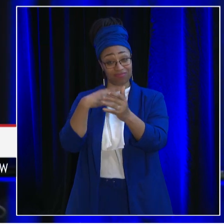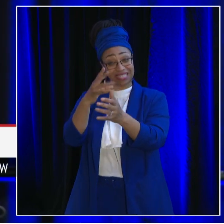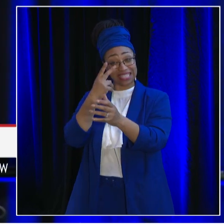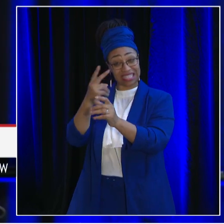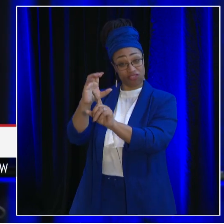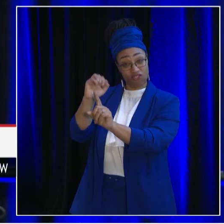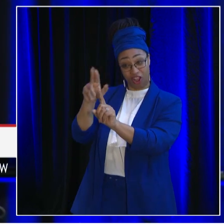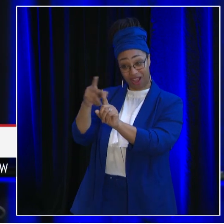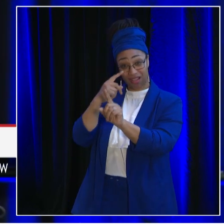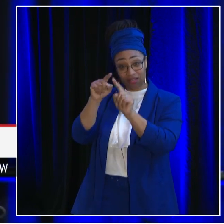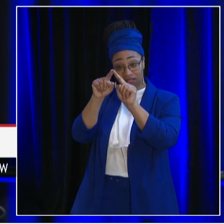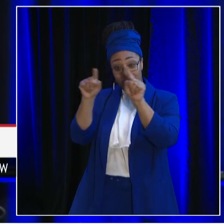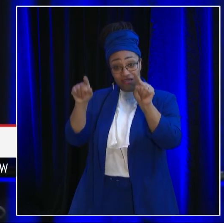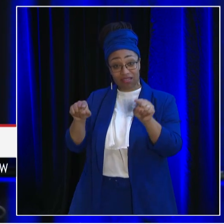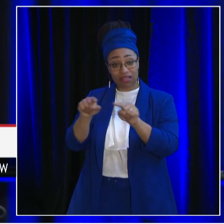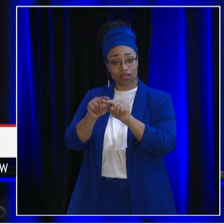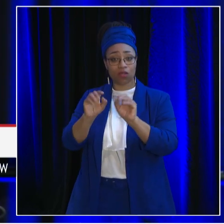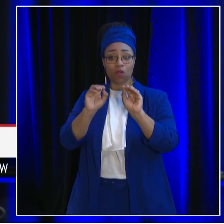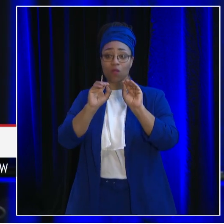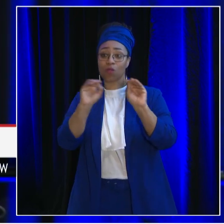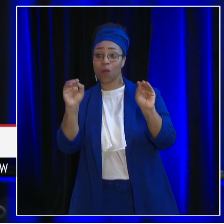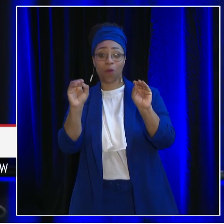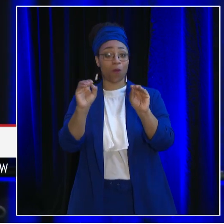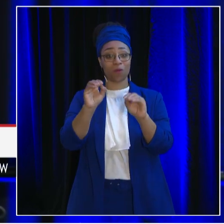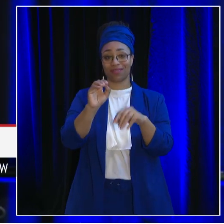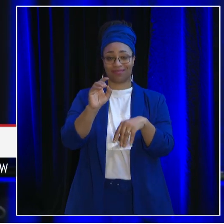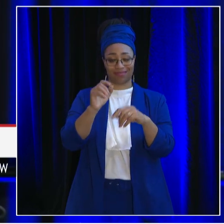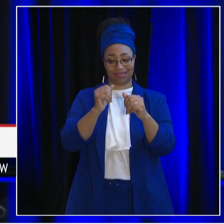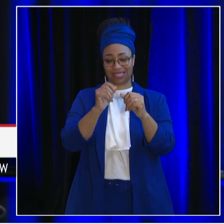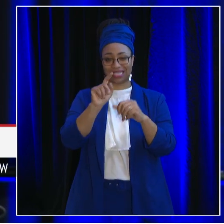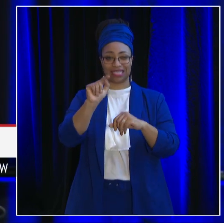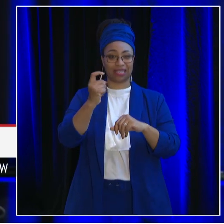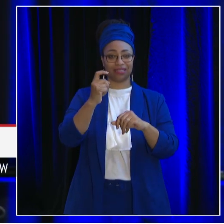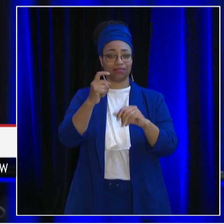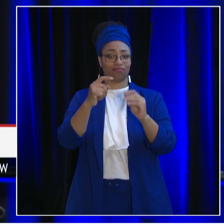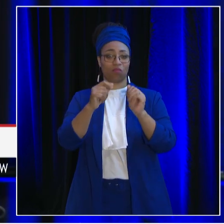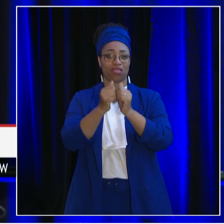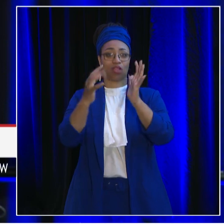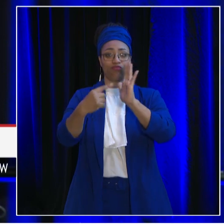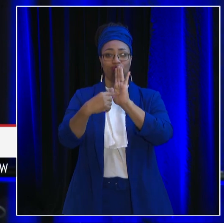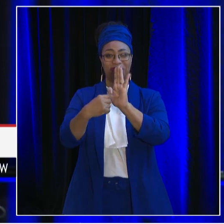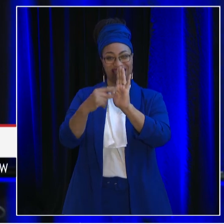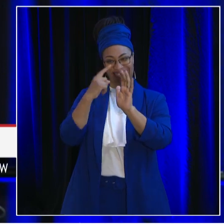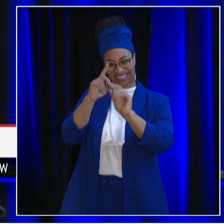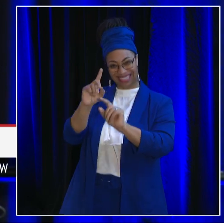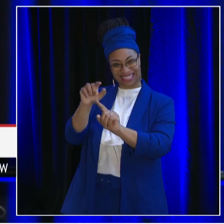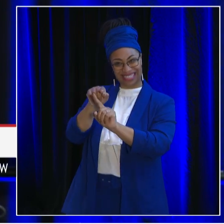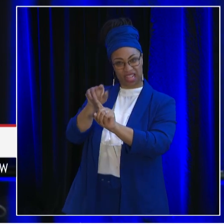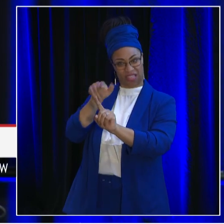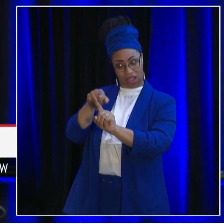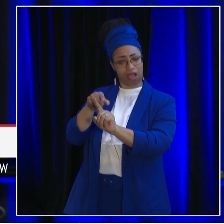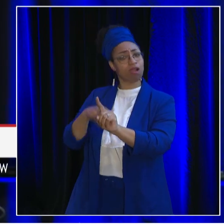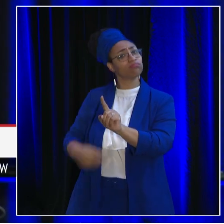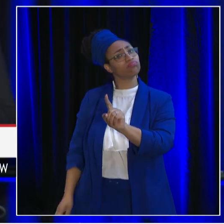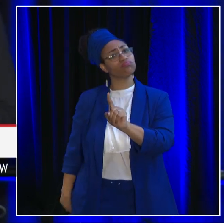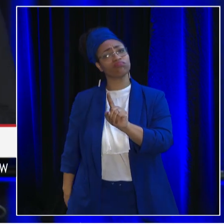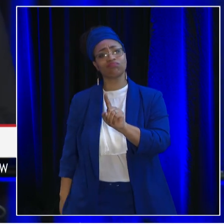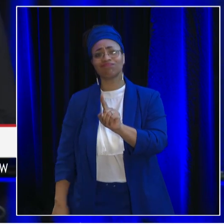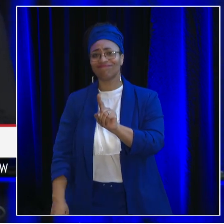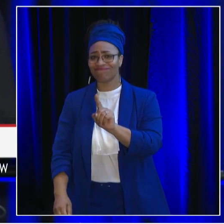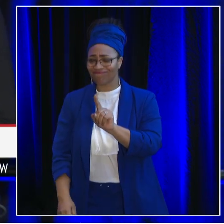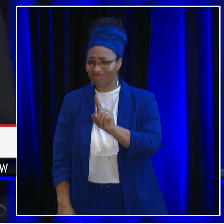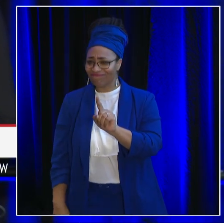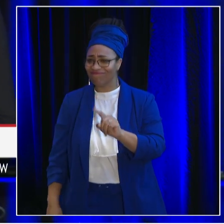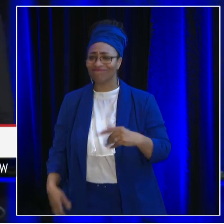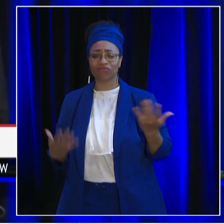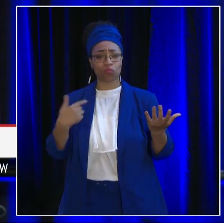representation. So I am now honored to welcome to the podium here today the Secretary of State